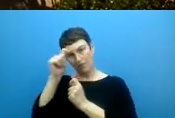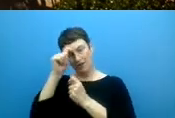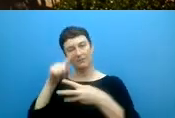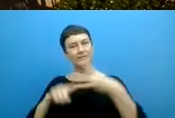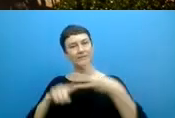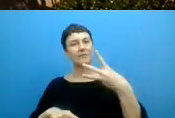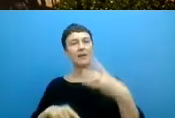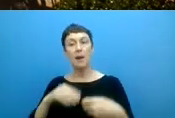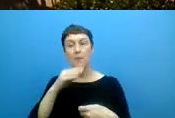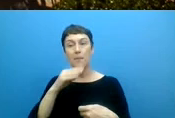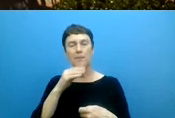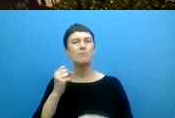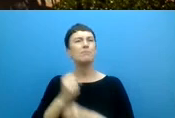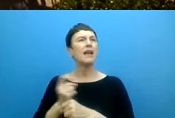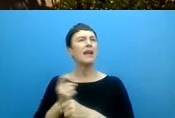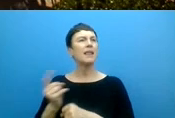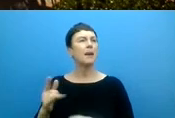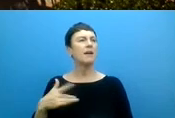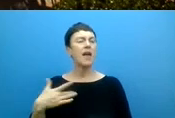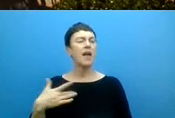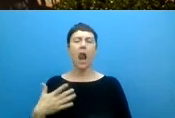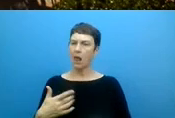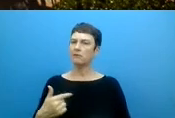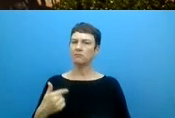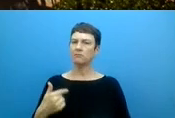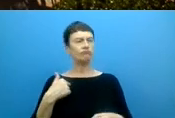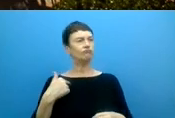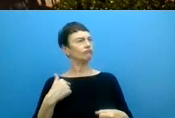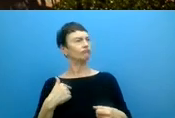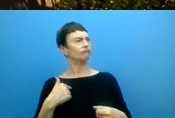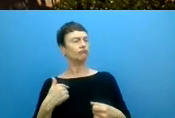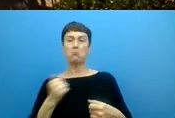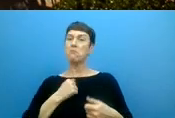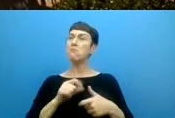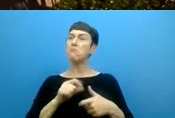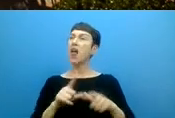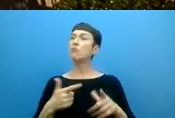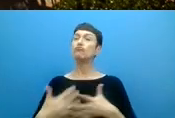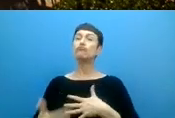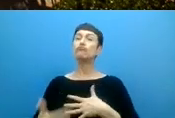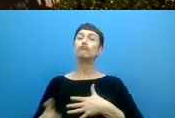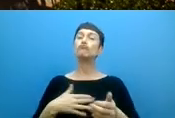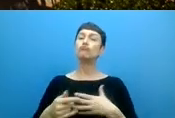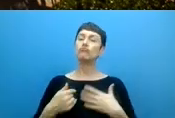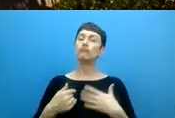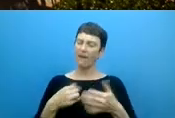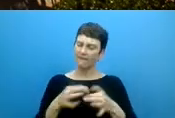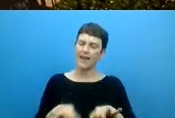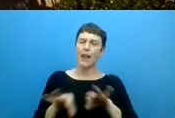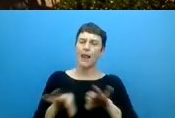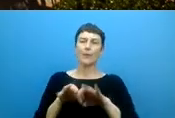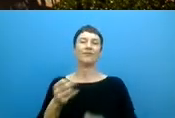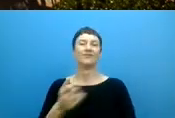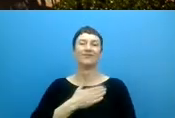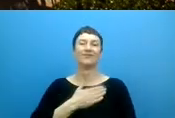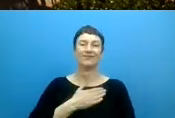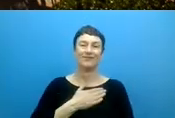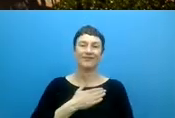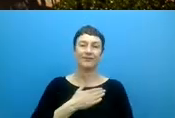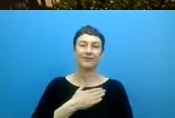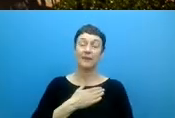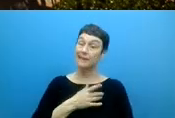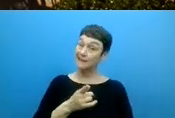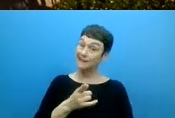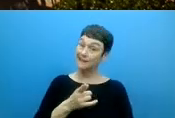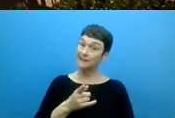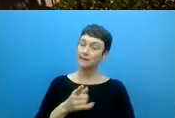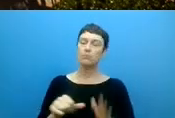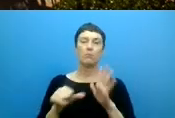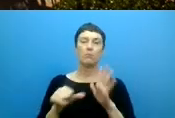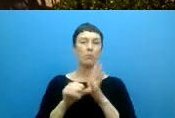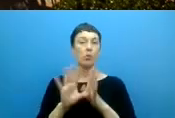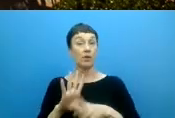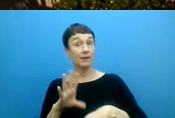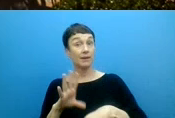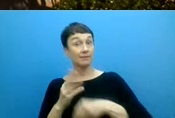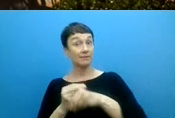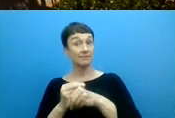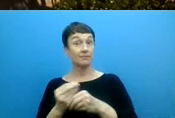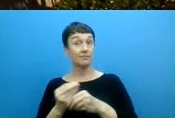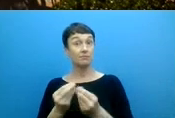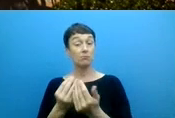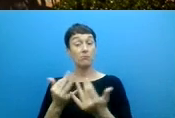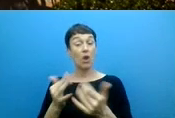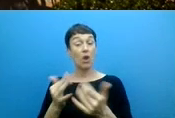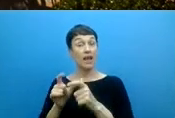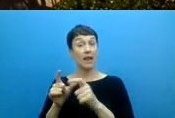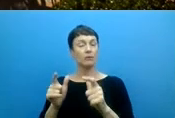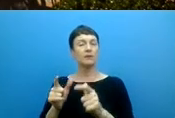valued regardless of the language they speak. And in addition to this, multilingualism can speak to